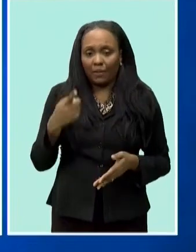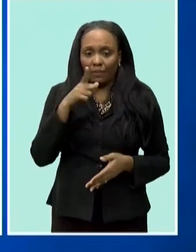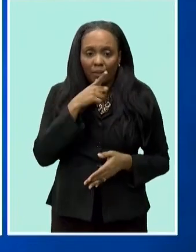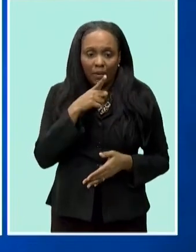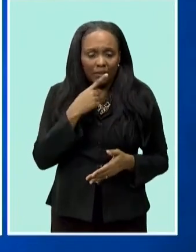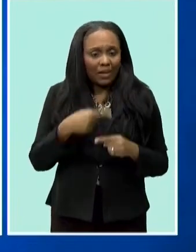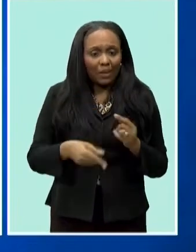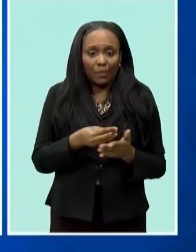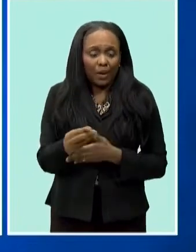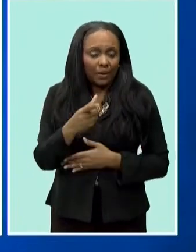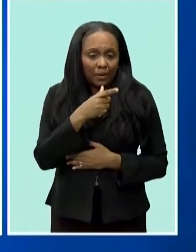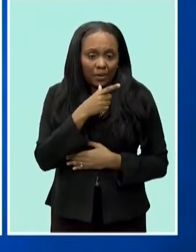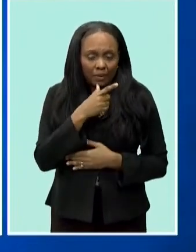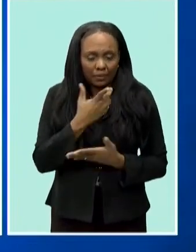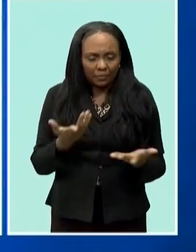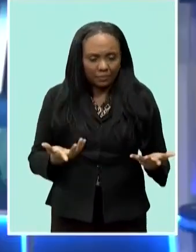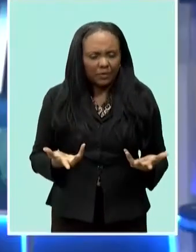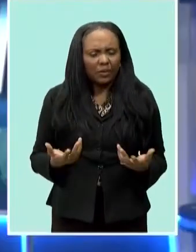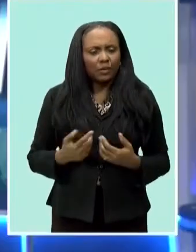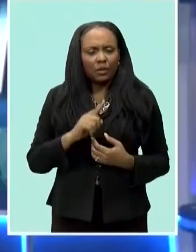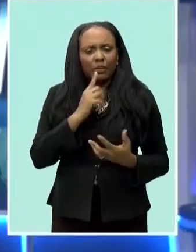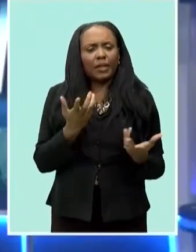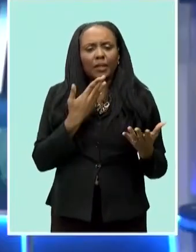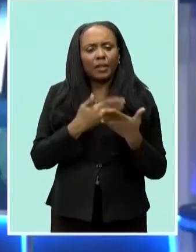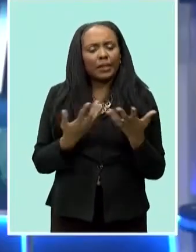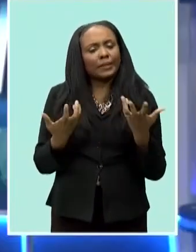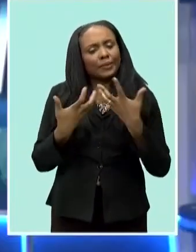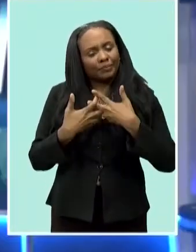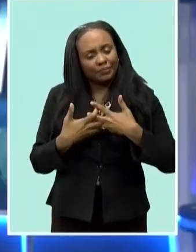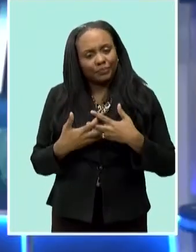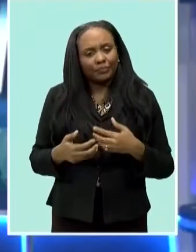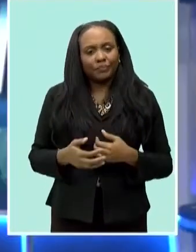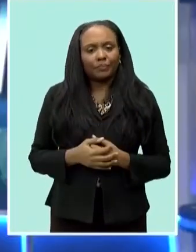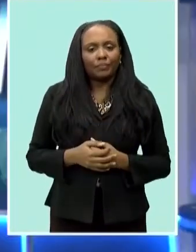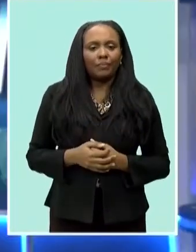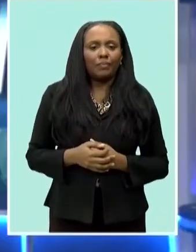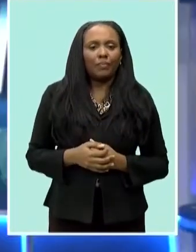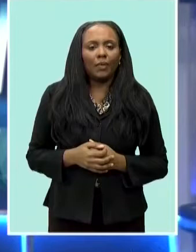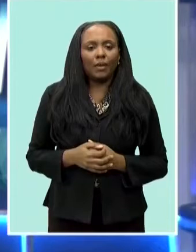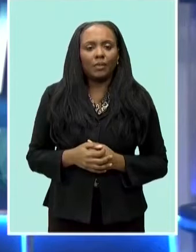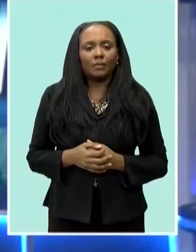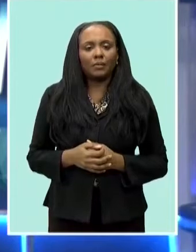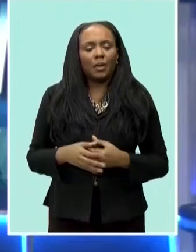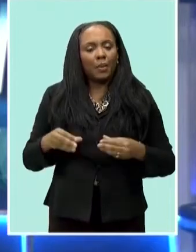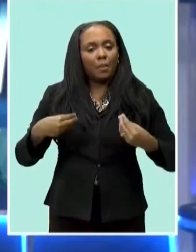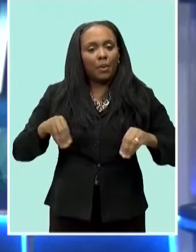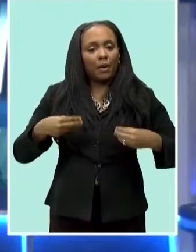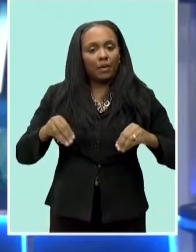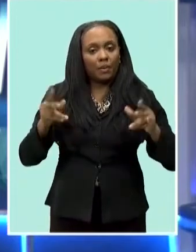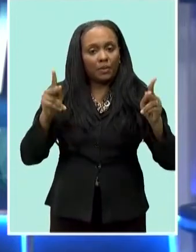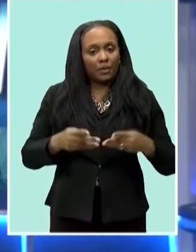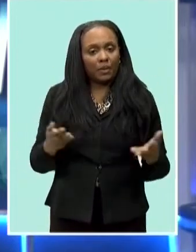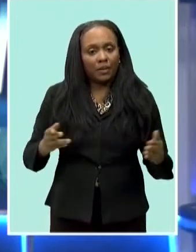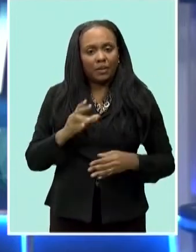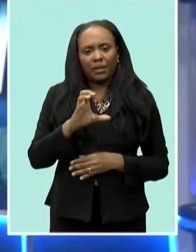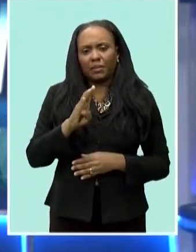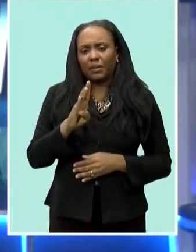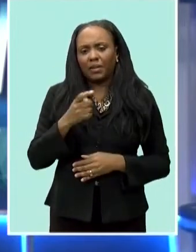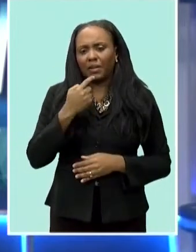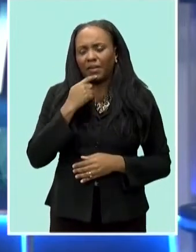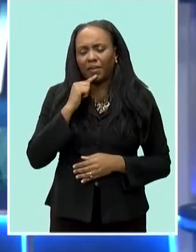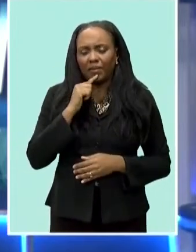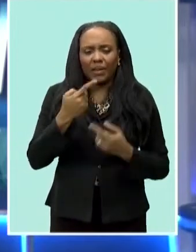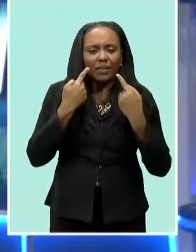in well with what we do. Marketing specialist here at the CBC, Nicole Collins, says the competition came off just as